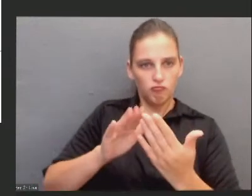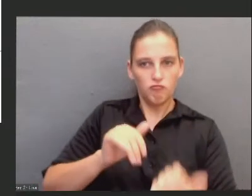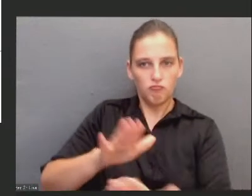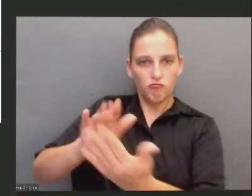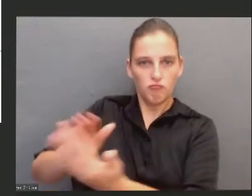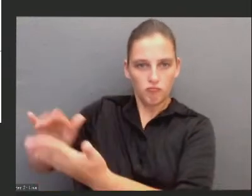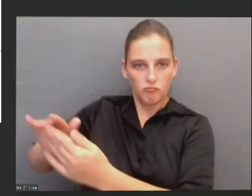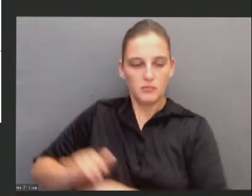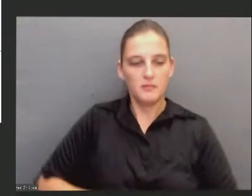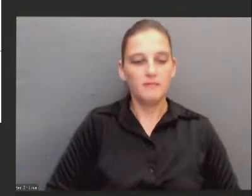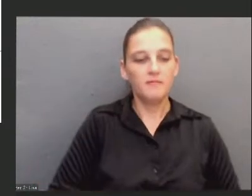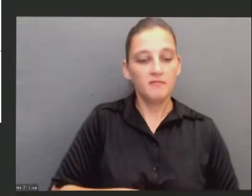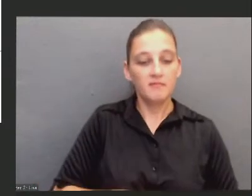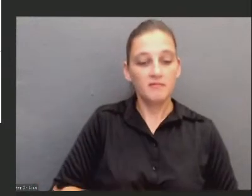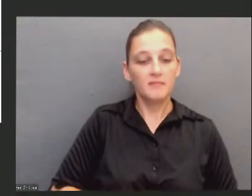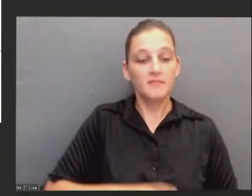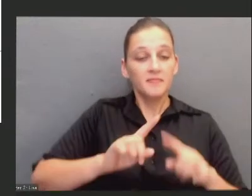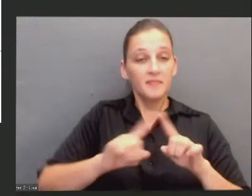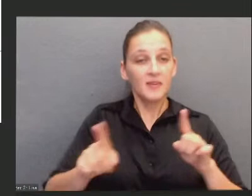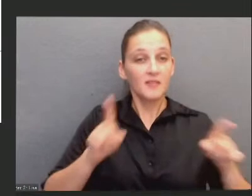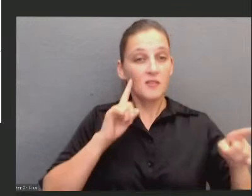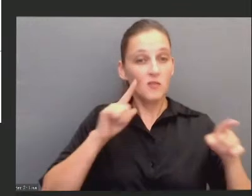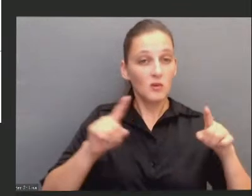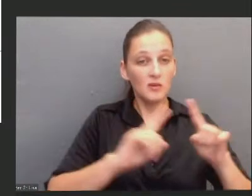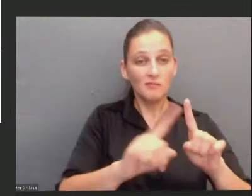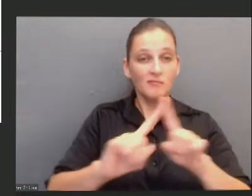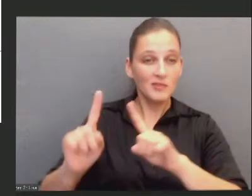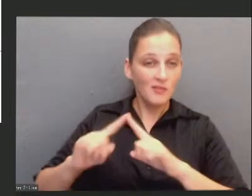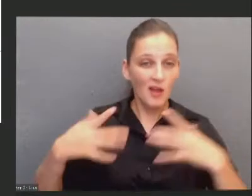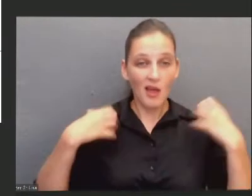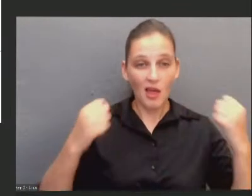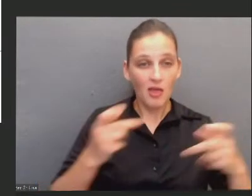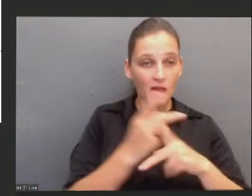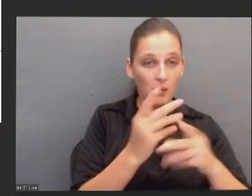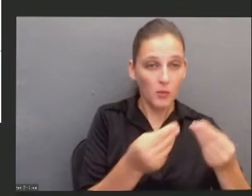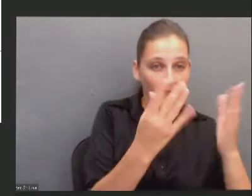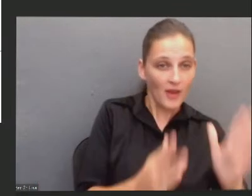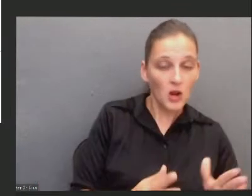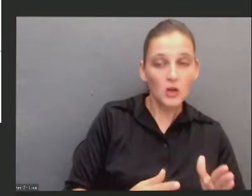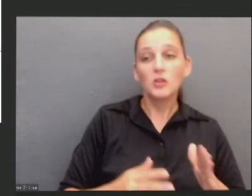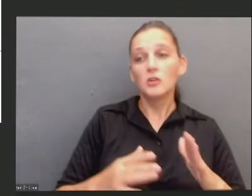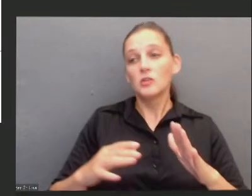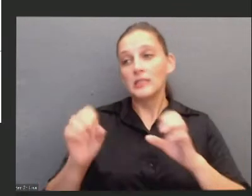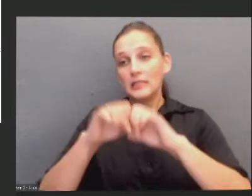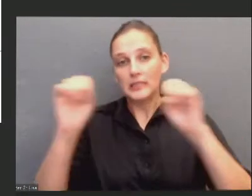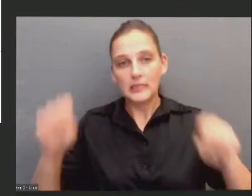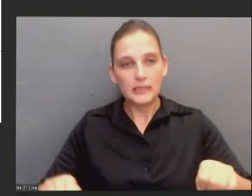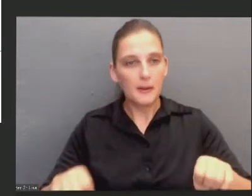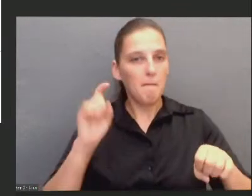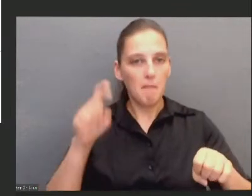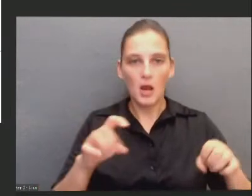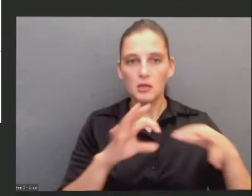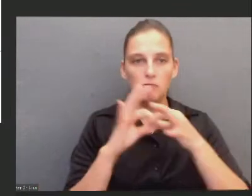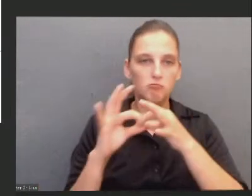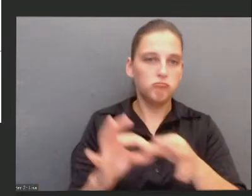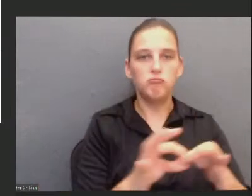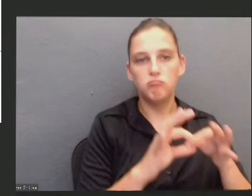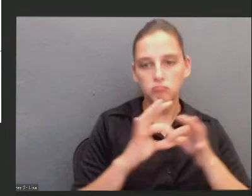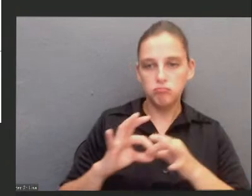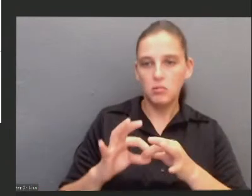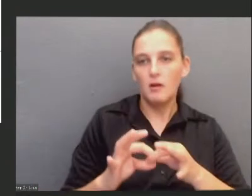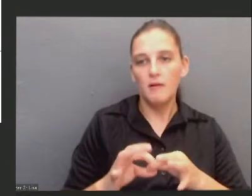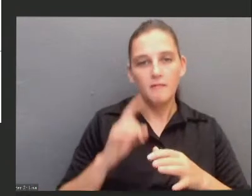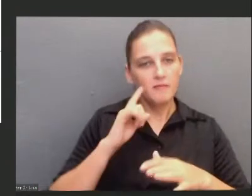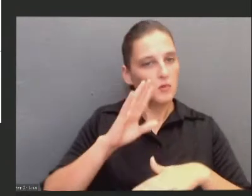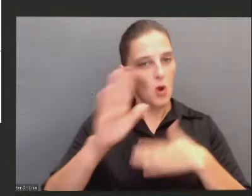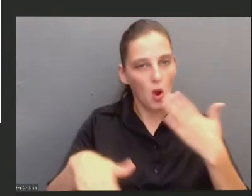they absolutely must be interoperable, and all decisions and actions must be data-driven and centered